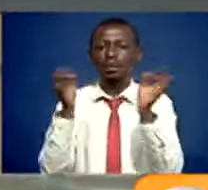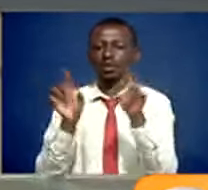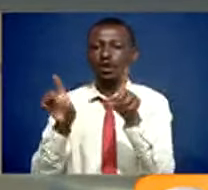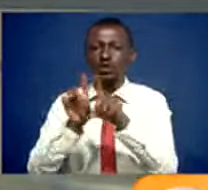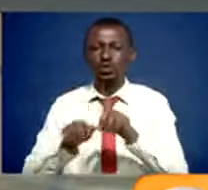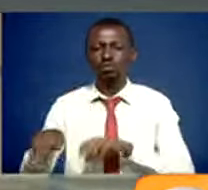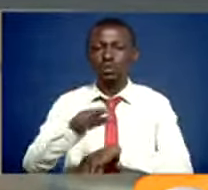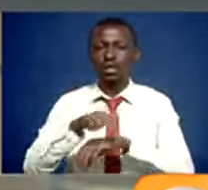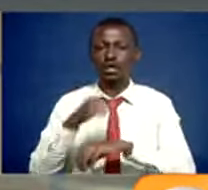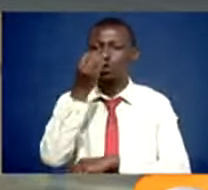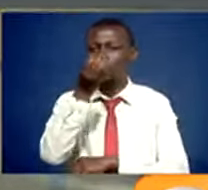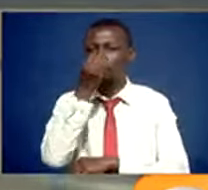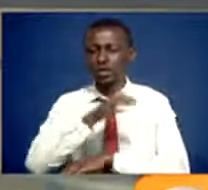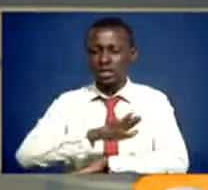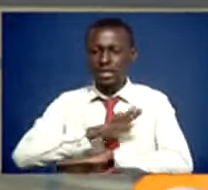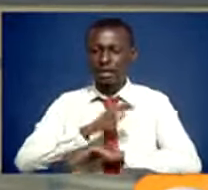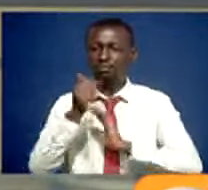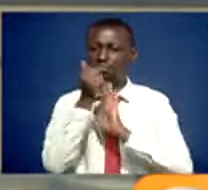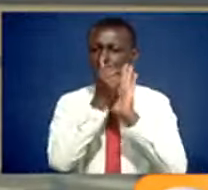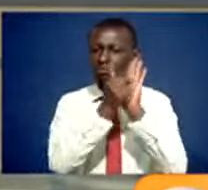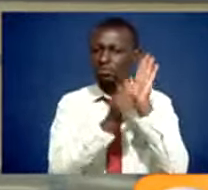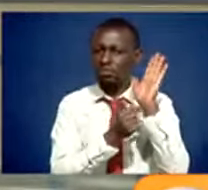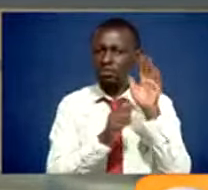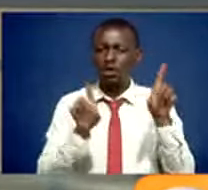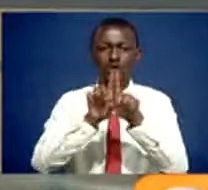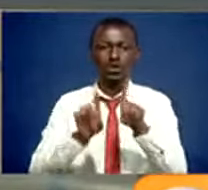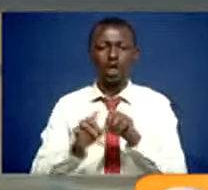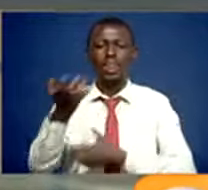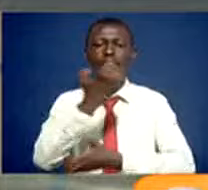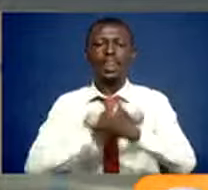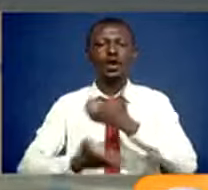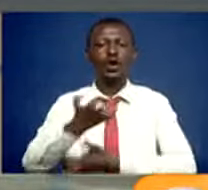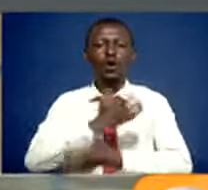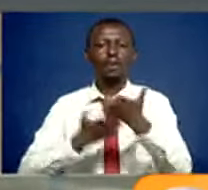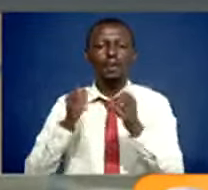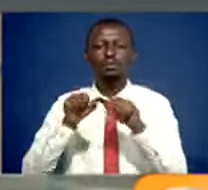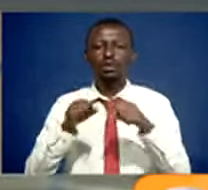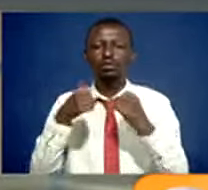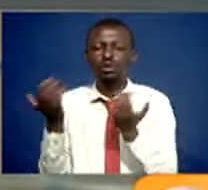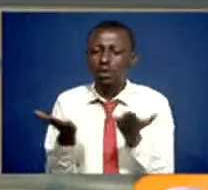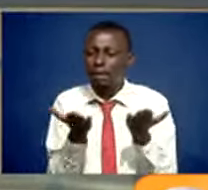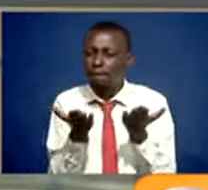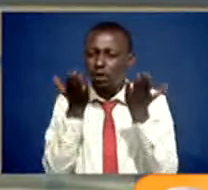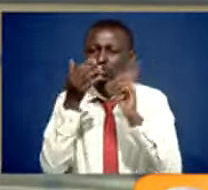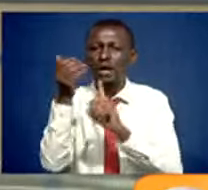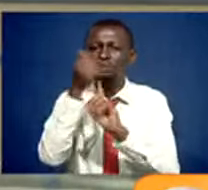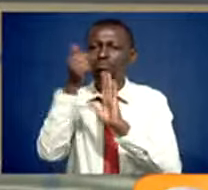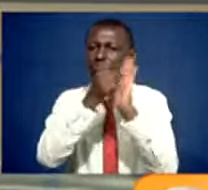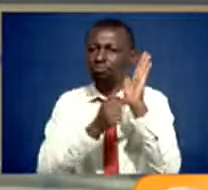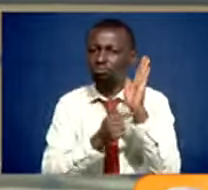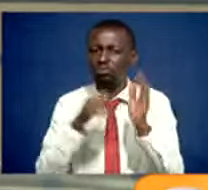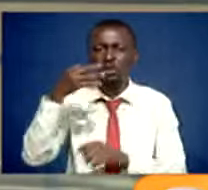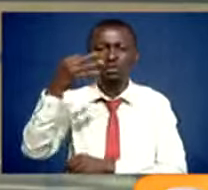food security requirements and to propel the economy into the future.